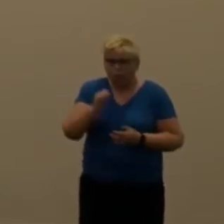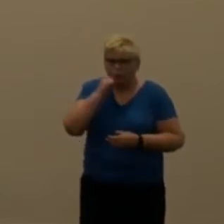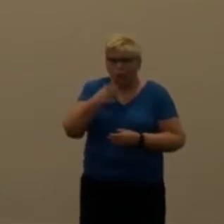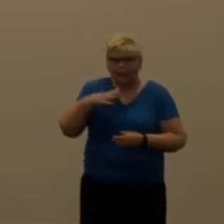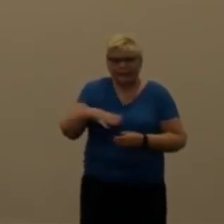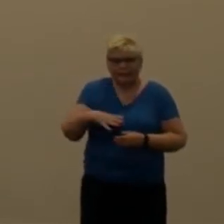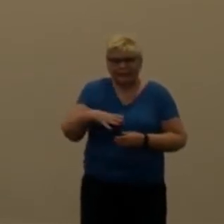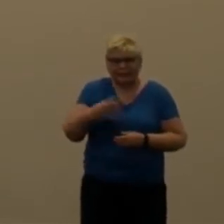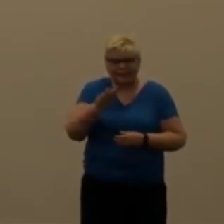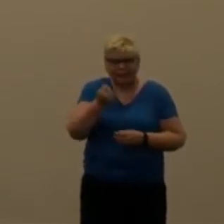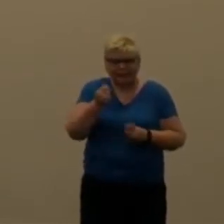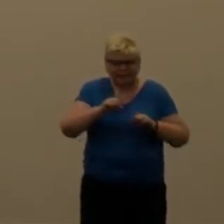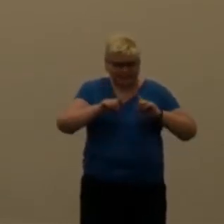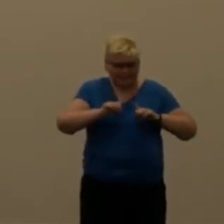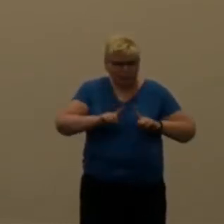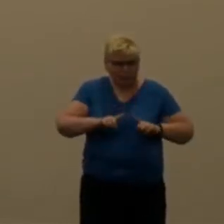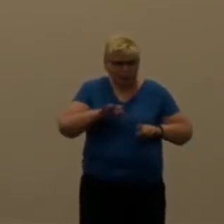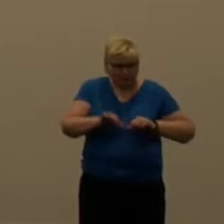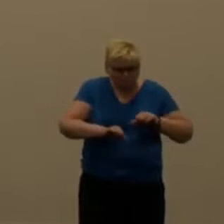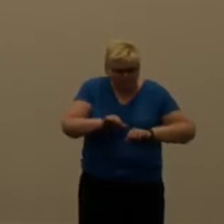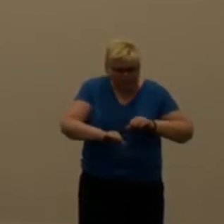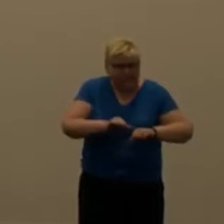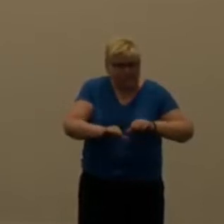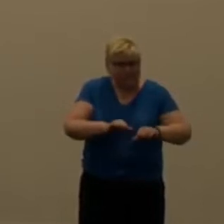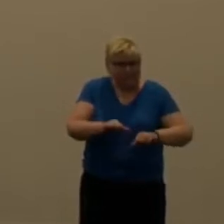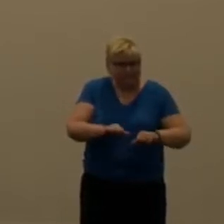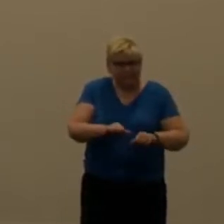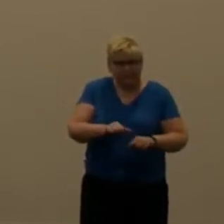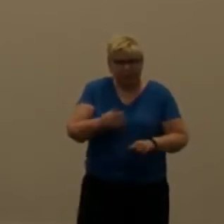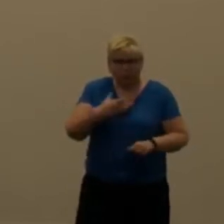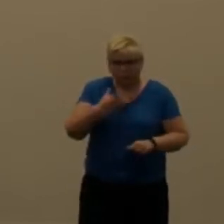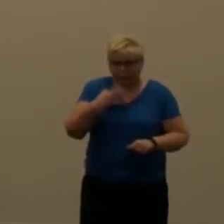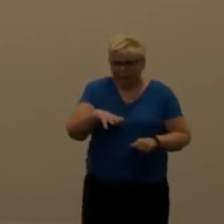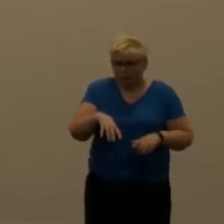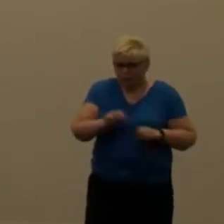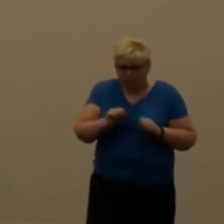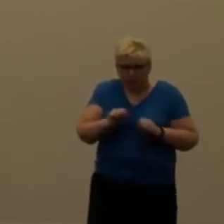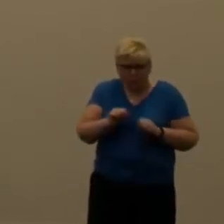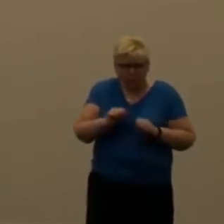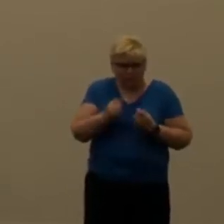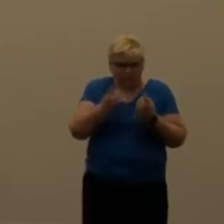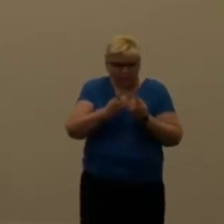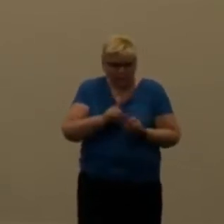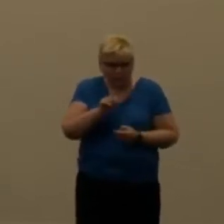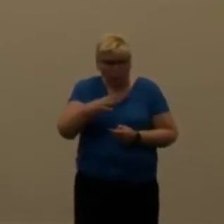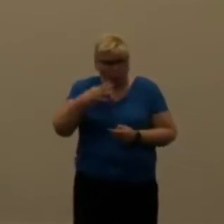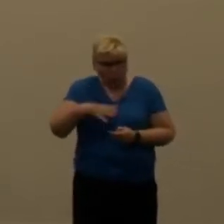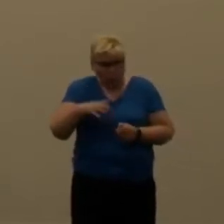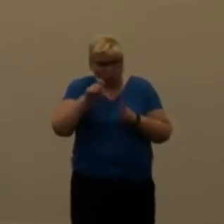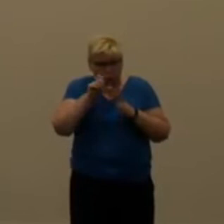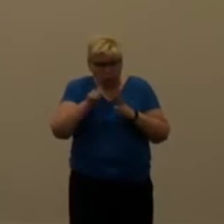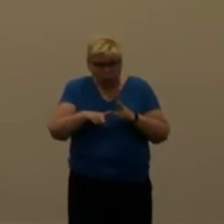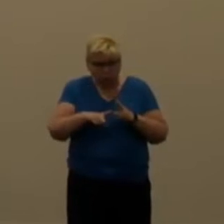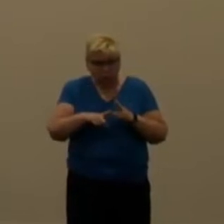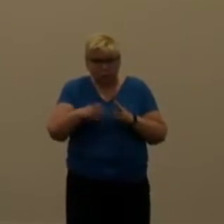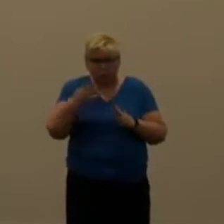different processes, some big processes. So we have to initiate the things that we want to do. We have to create